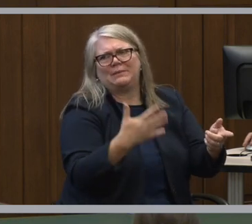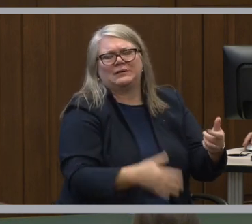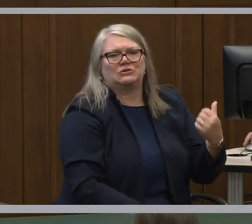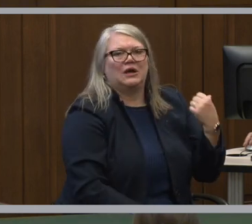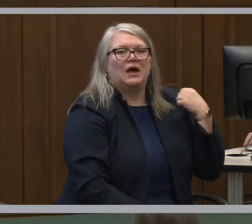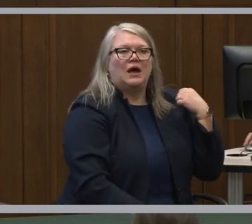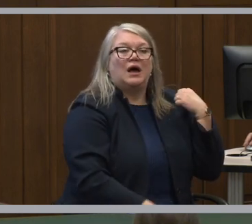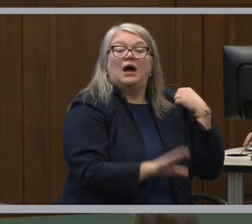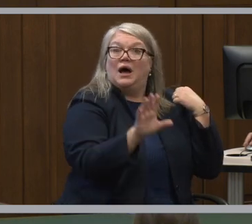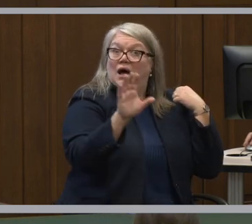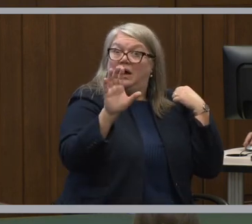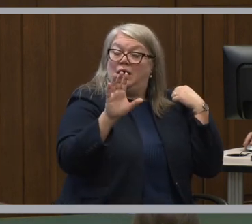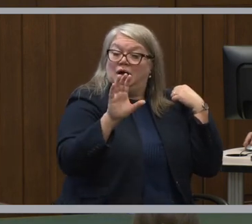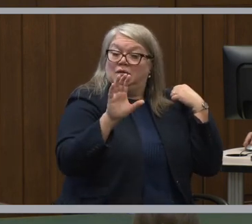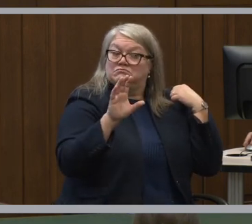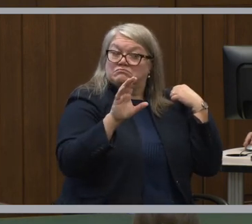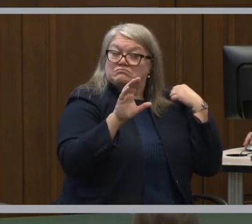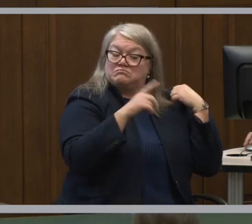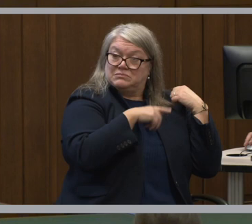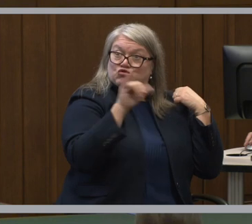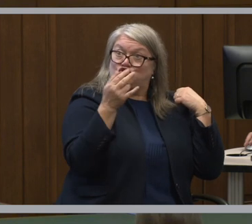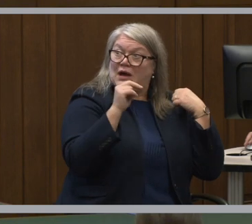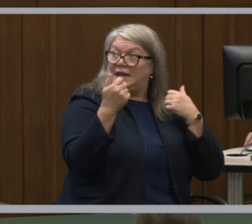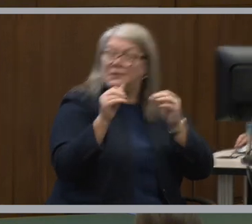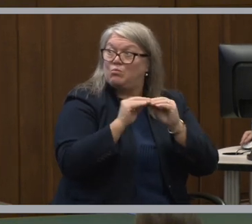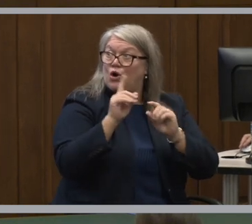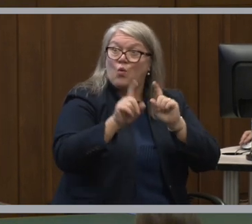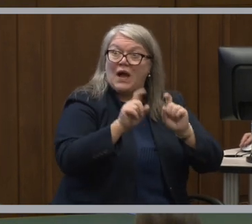Thank you. All right. Any other questions?